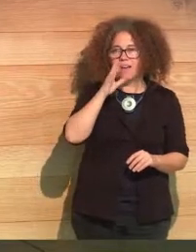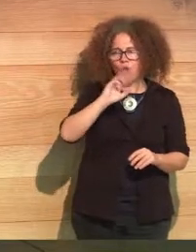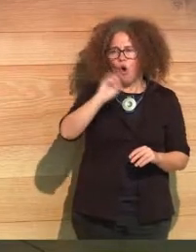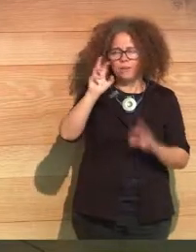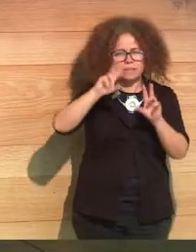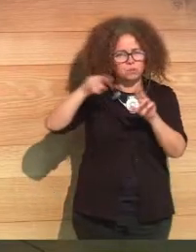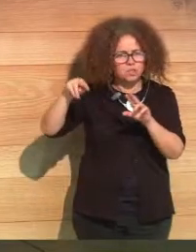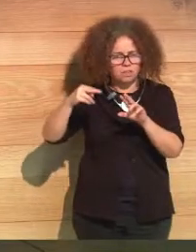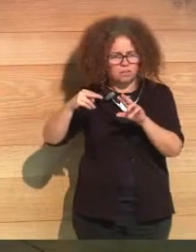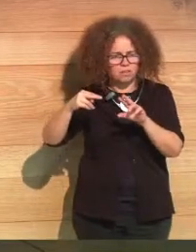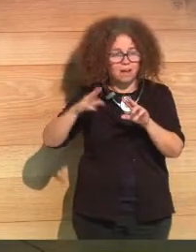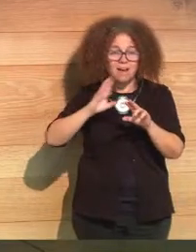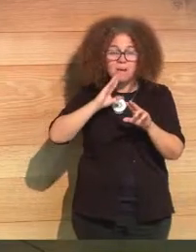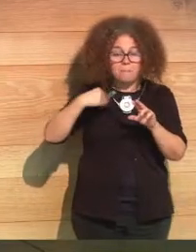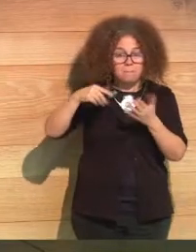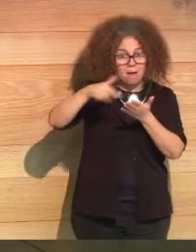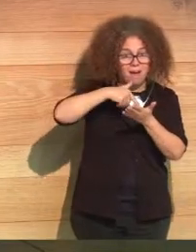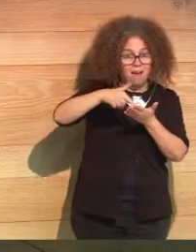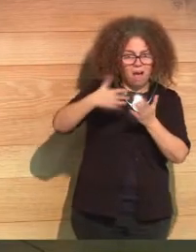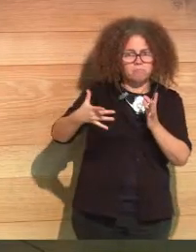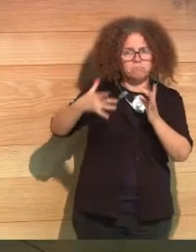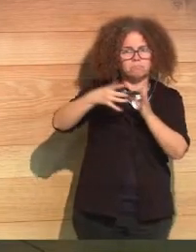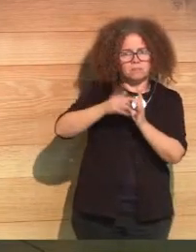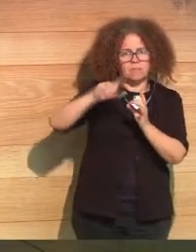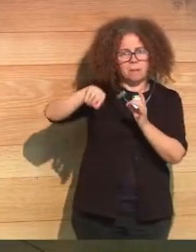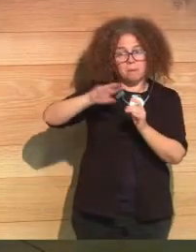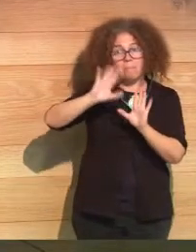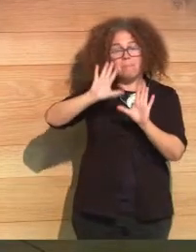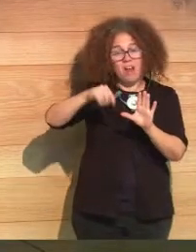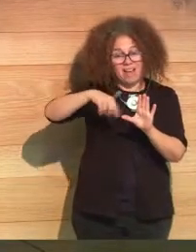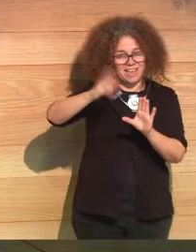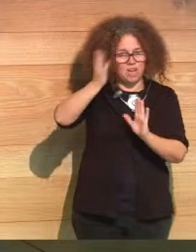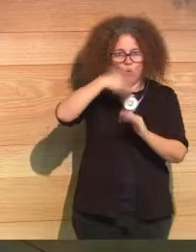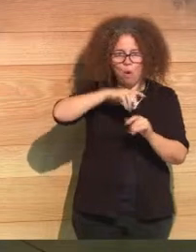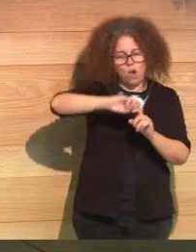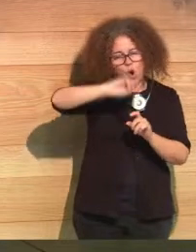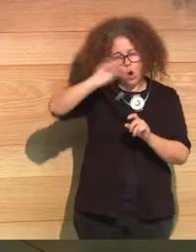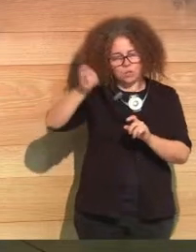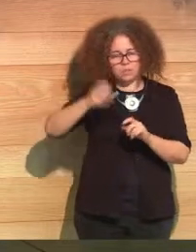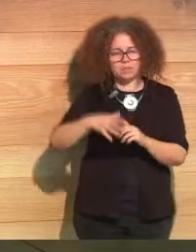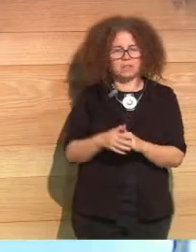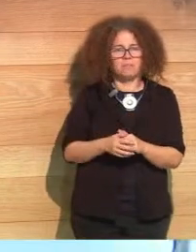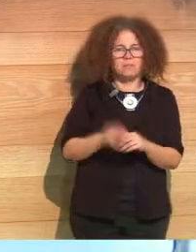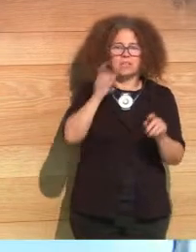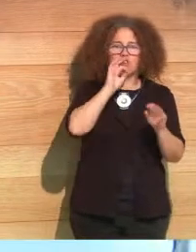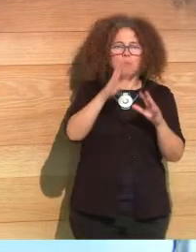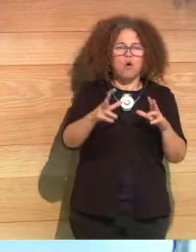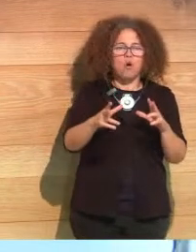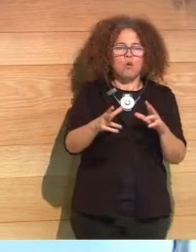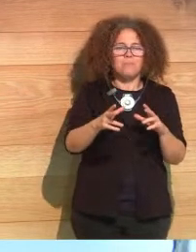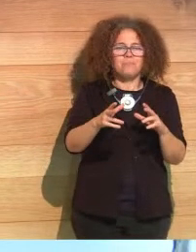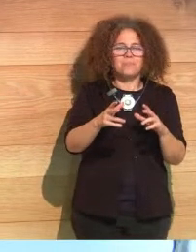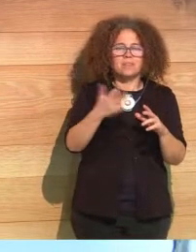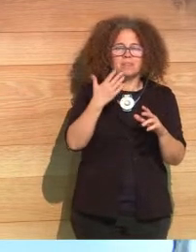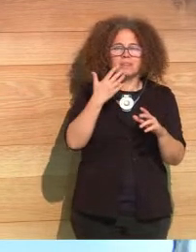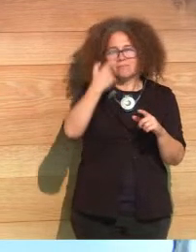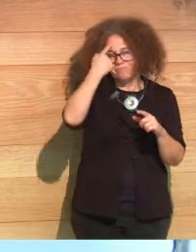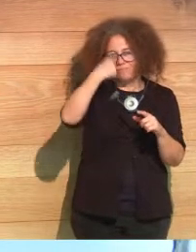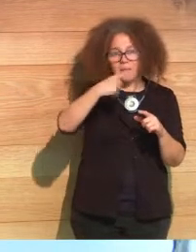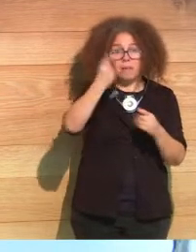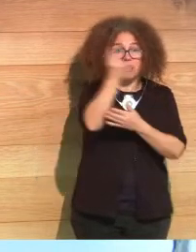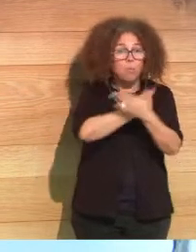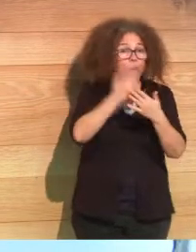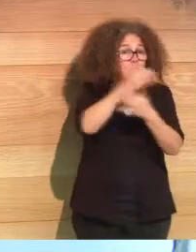the interest for glitches and artifacts, because the drawings are not perfect, because the